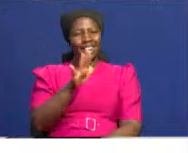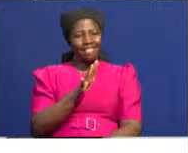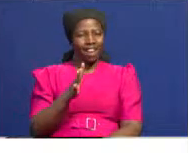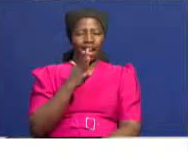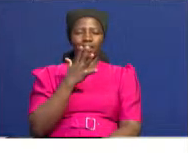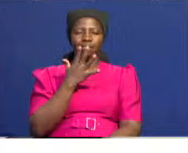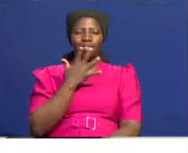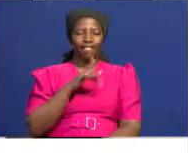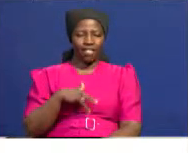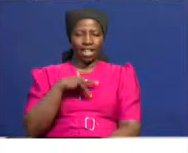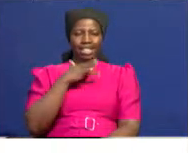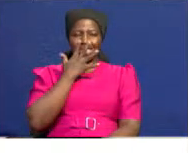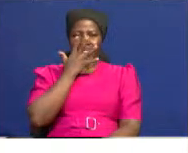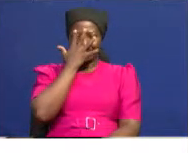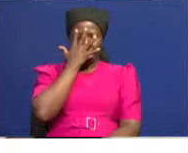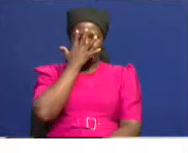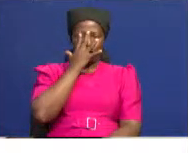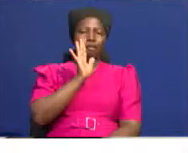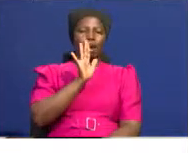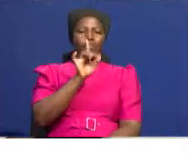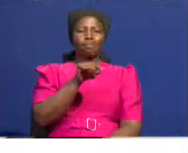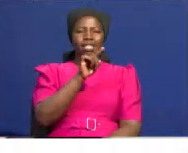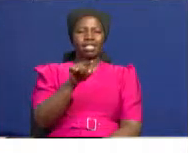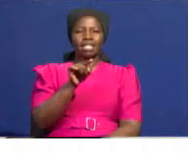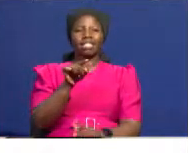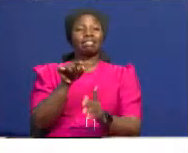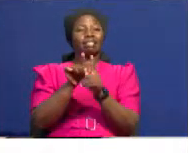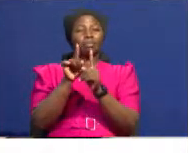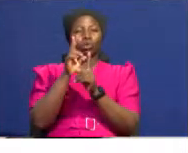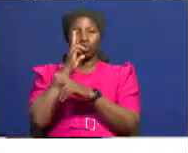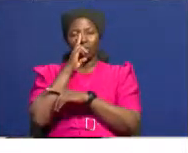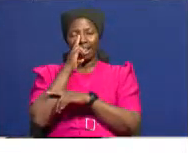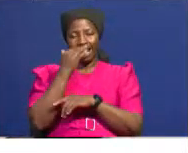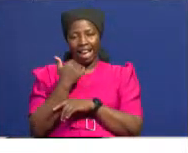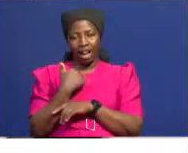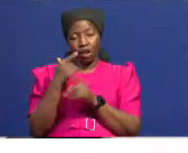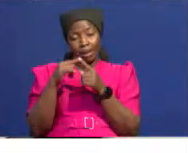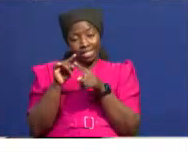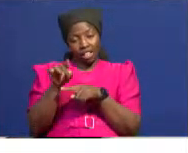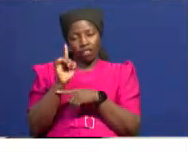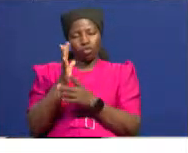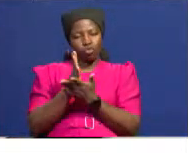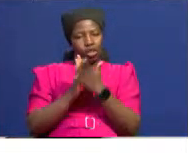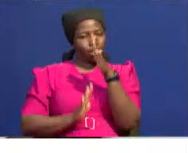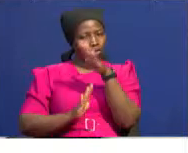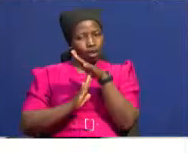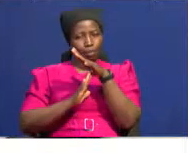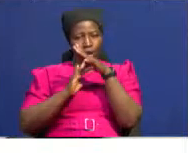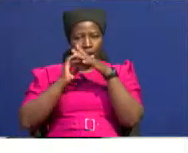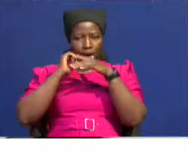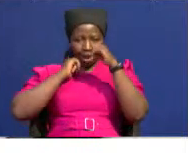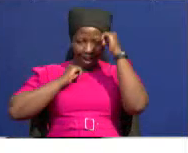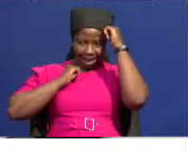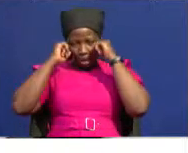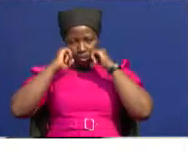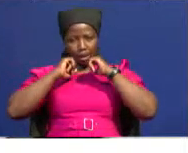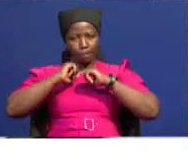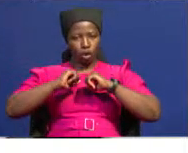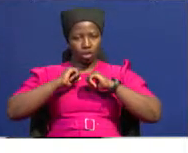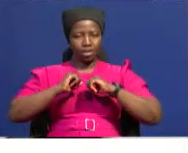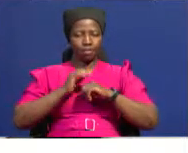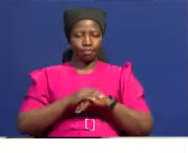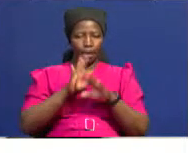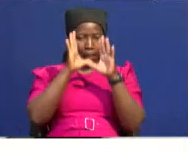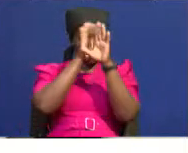or telling jokes, despite being a top commander, President William Ruto, his Deputy Rigathi Gachagua, and Azimio